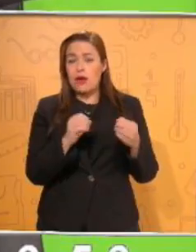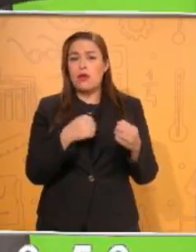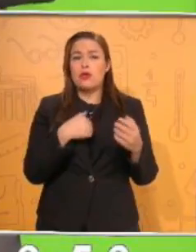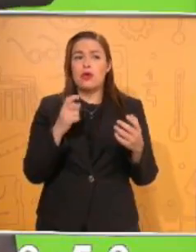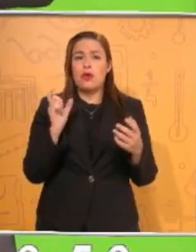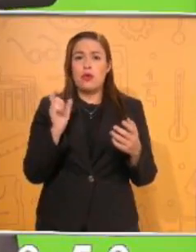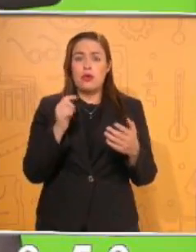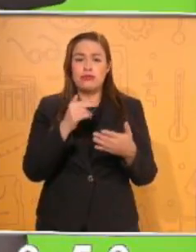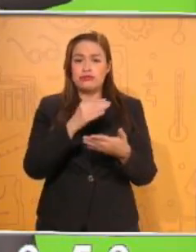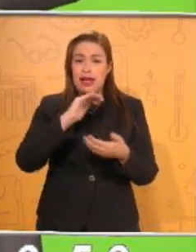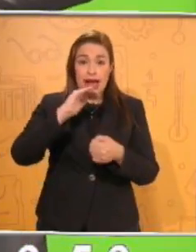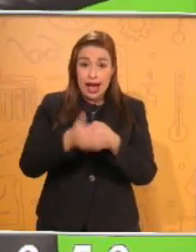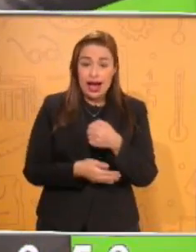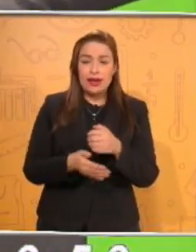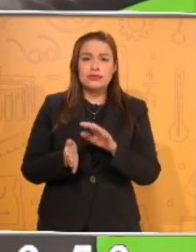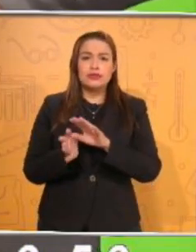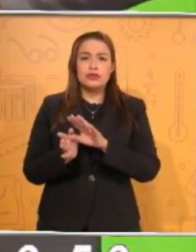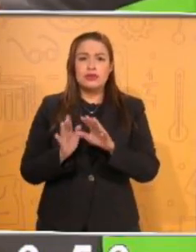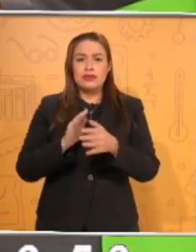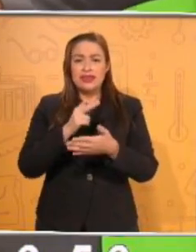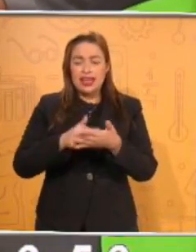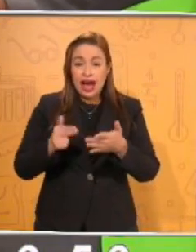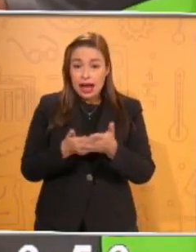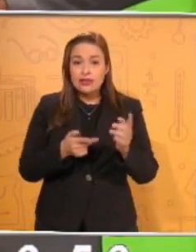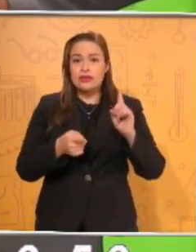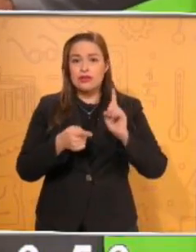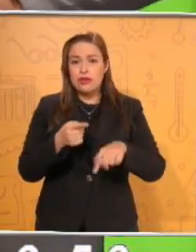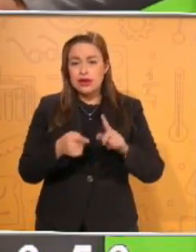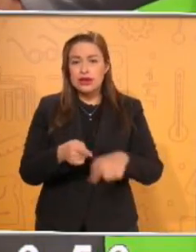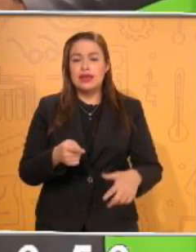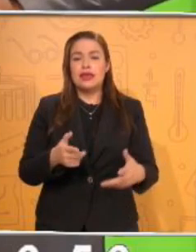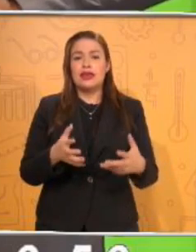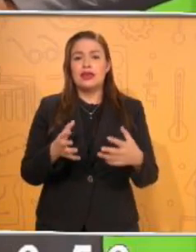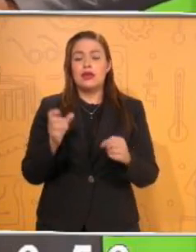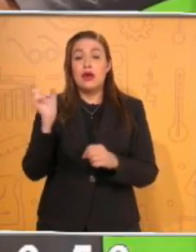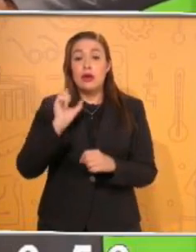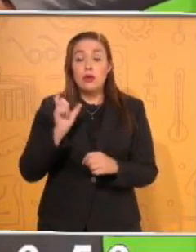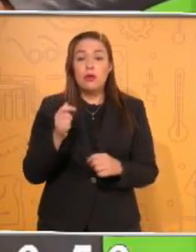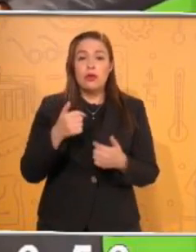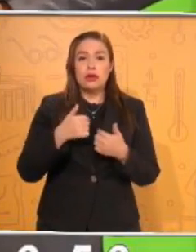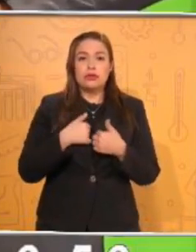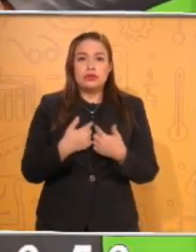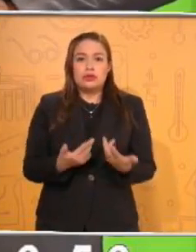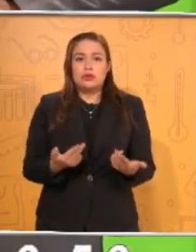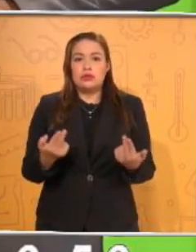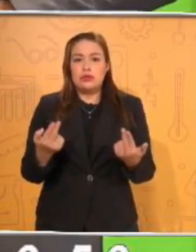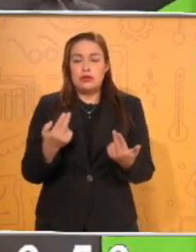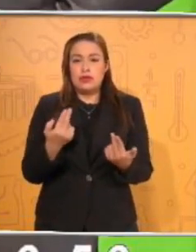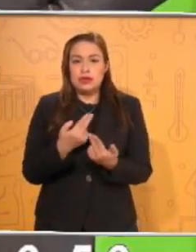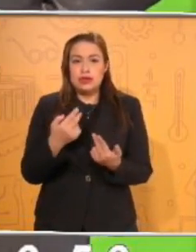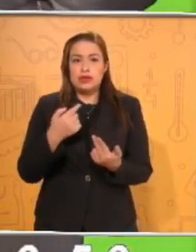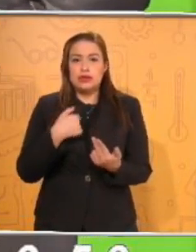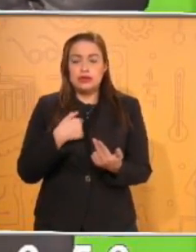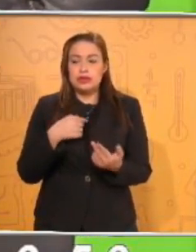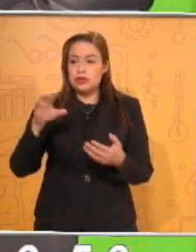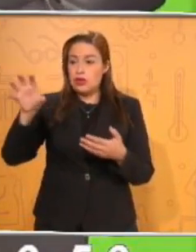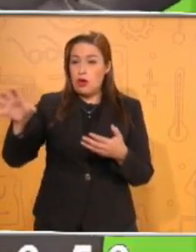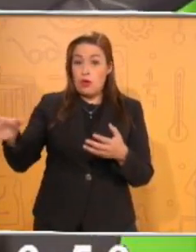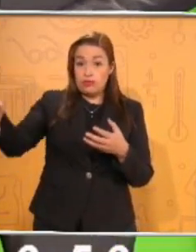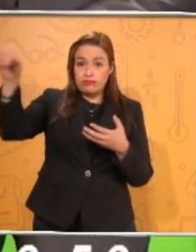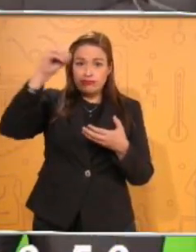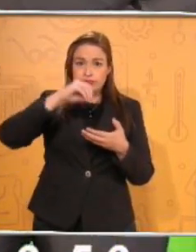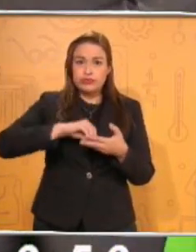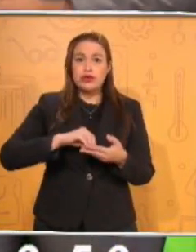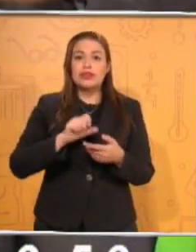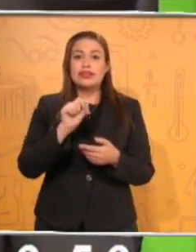I eliminate the e? And when do I need a complement? If